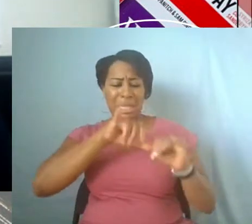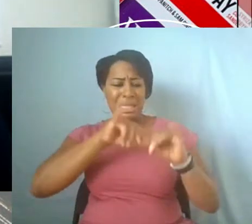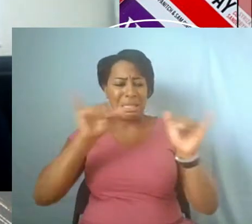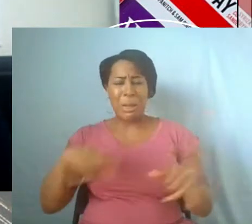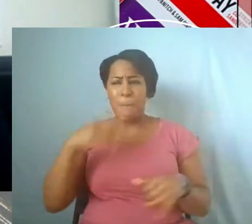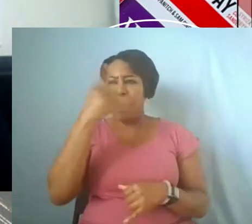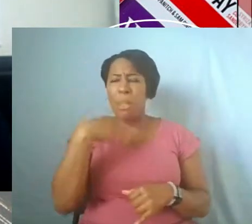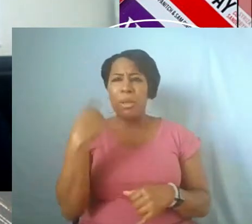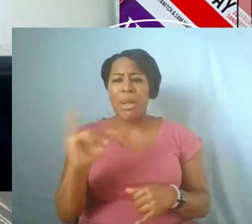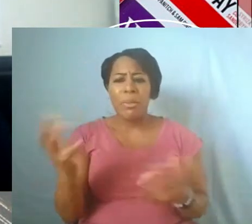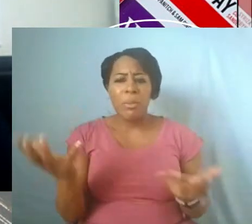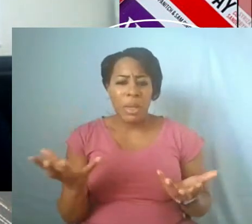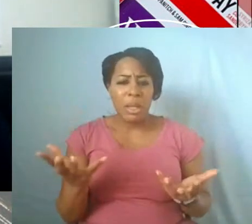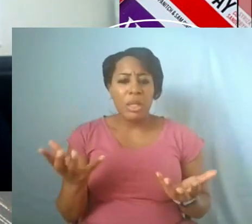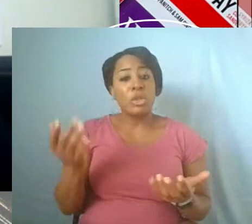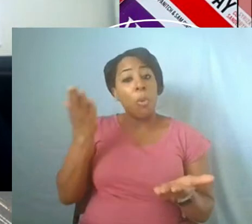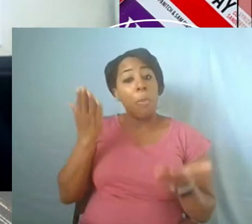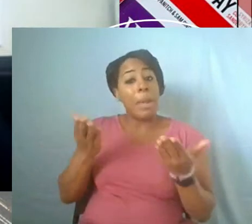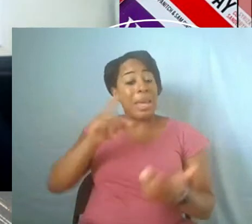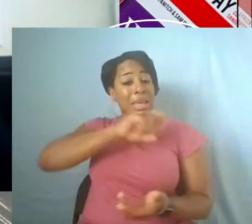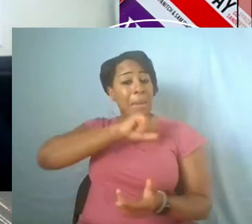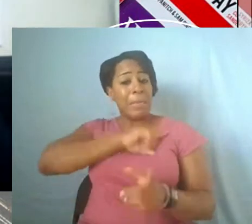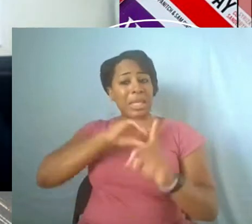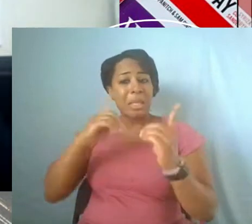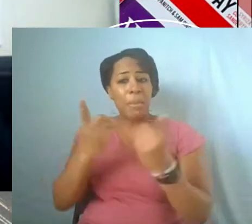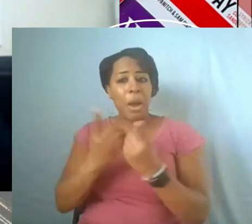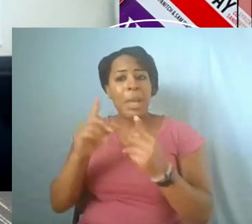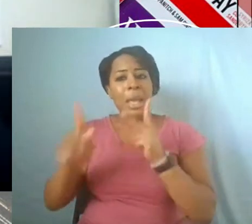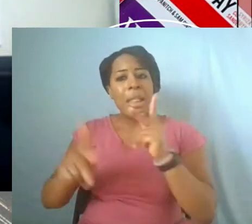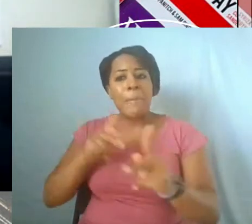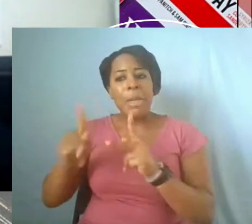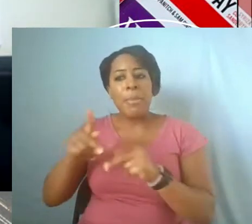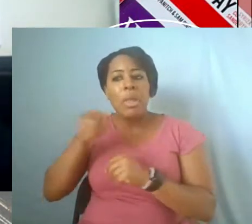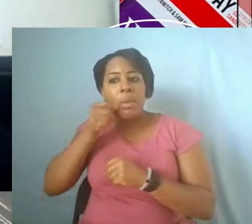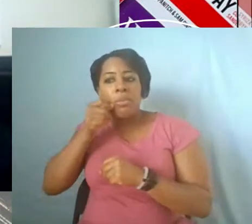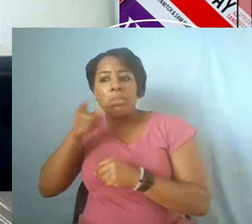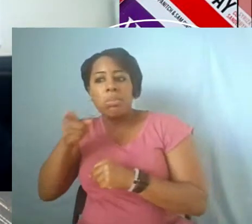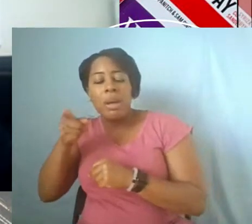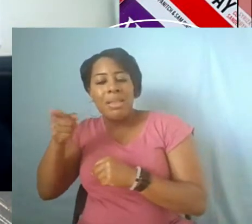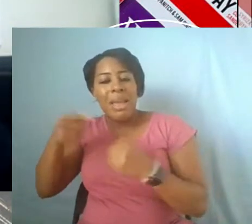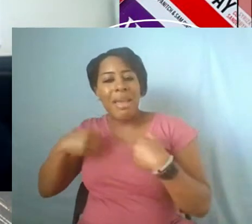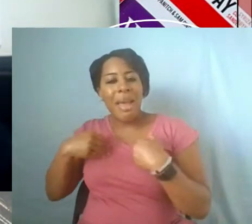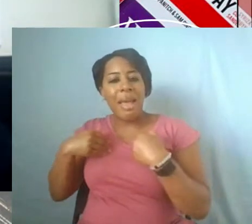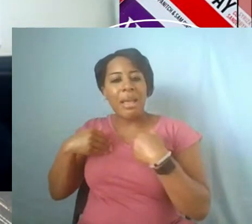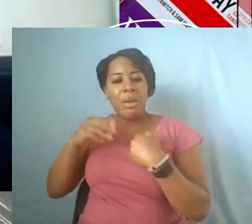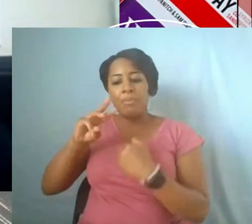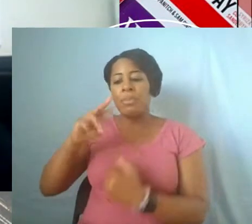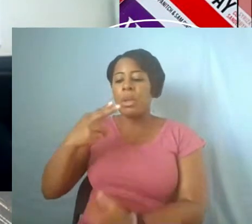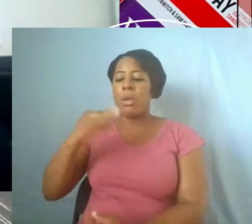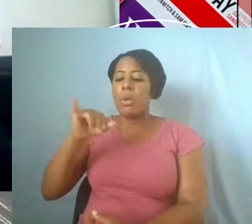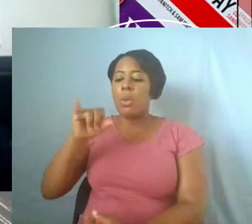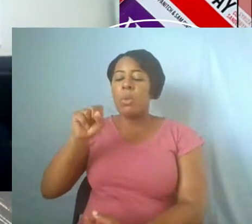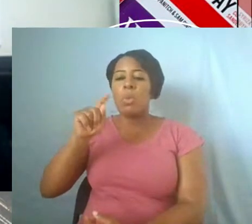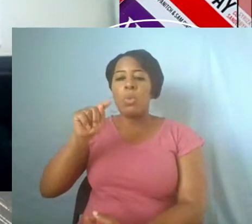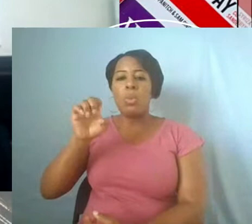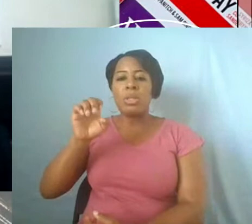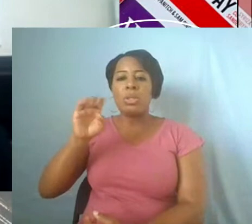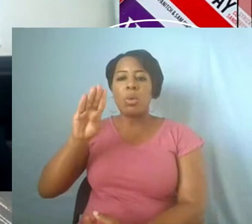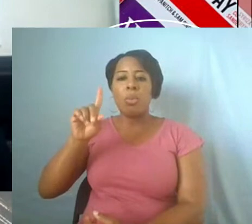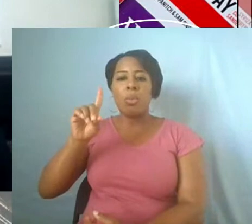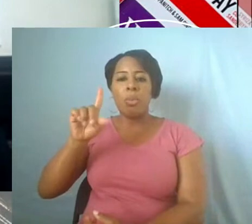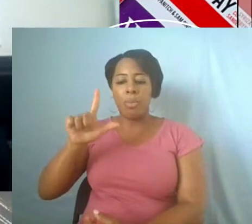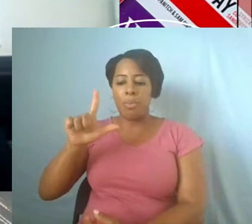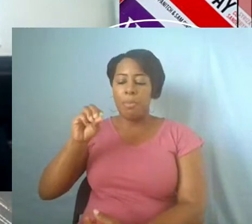that even in the police department, those who were whistleblowers got pay raises to be, the police chief